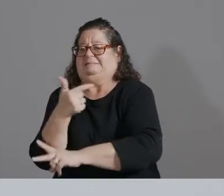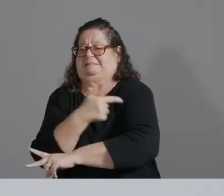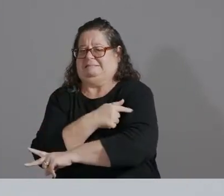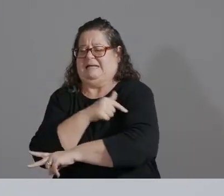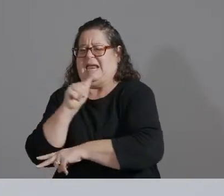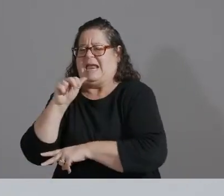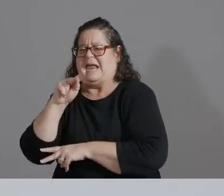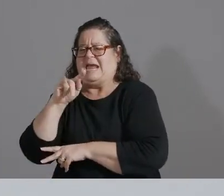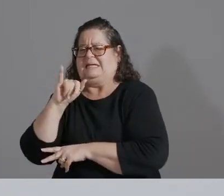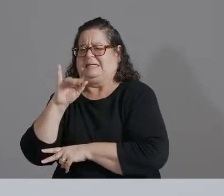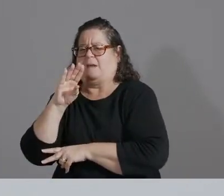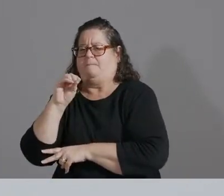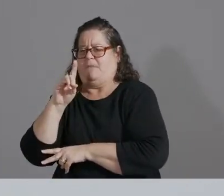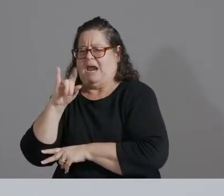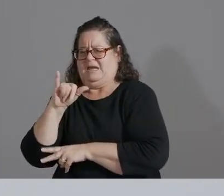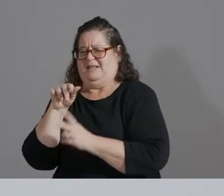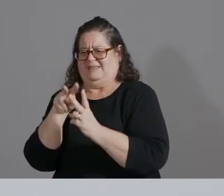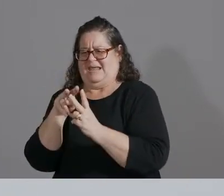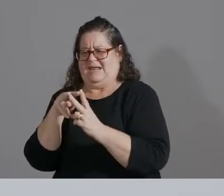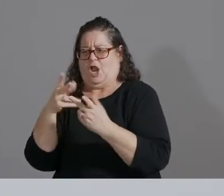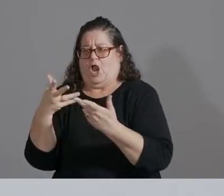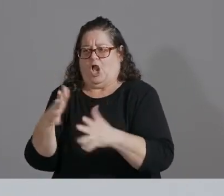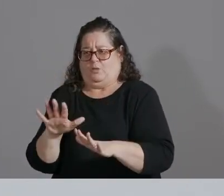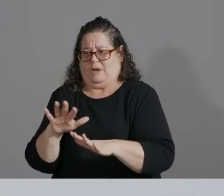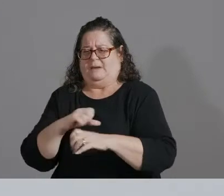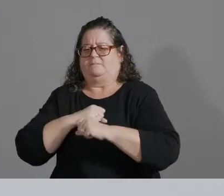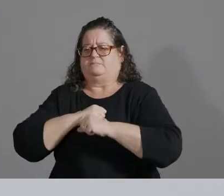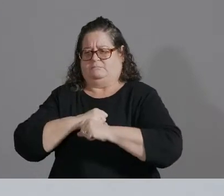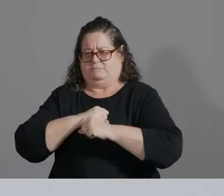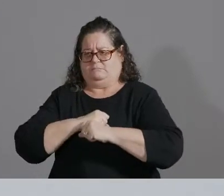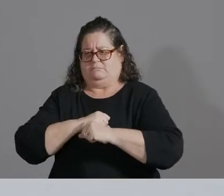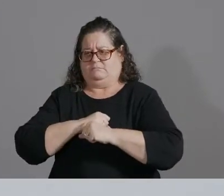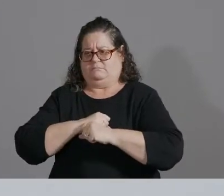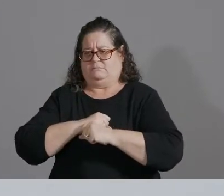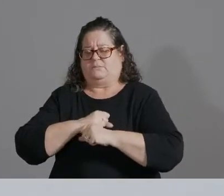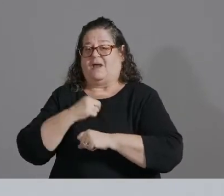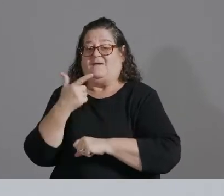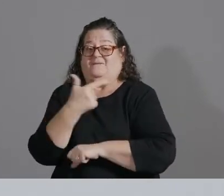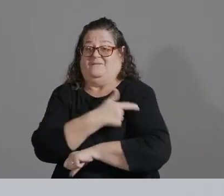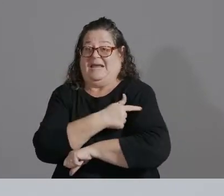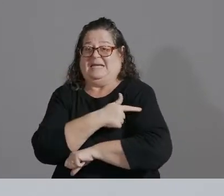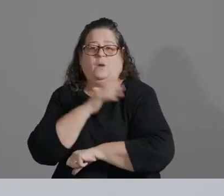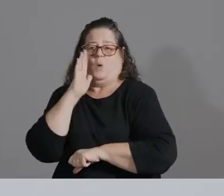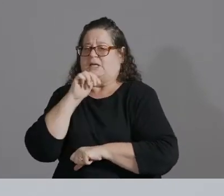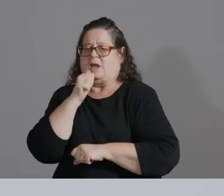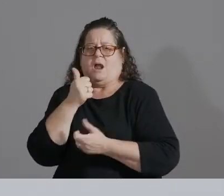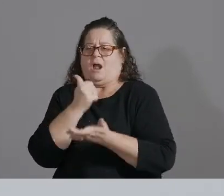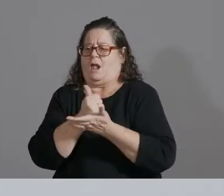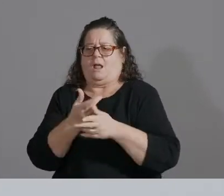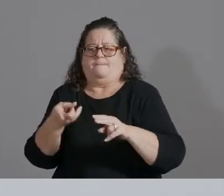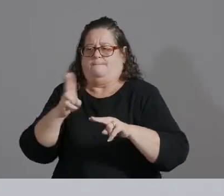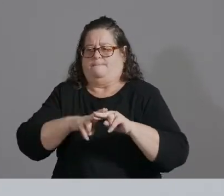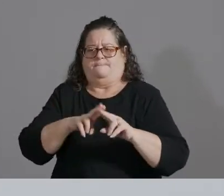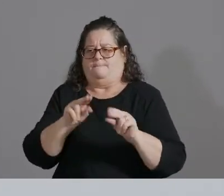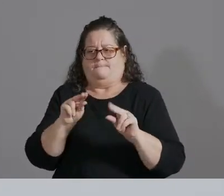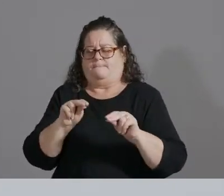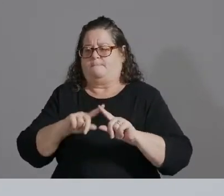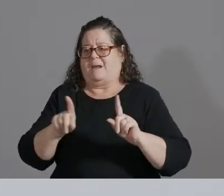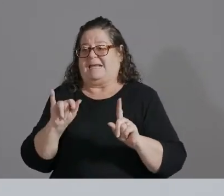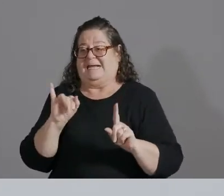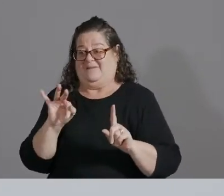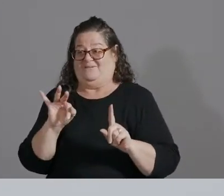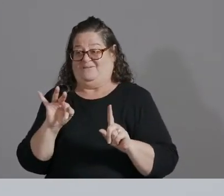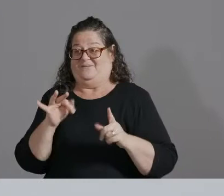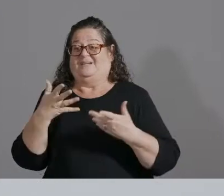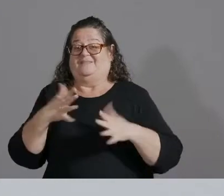But we encourage everybody because we don't know how long those antibodies to natural infection are going to last. And we do